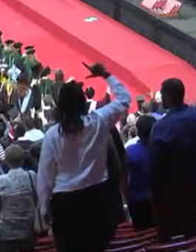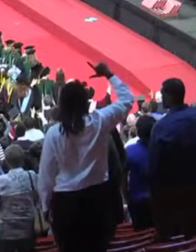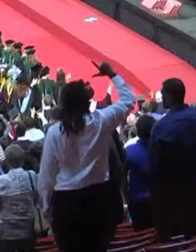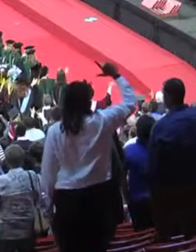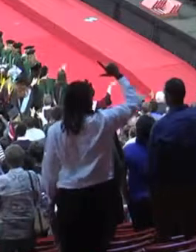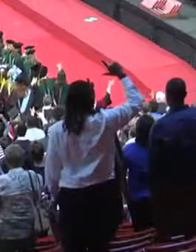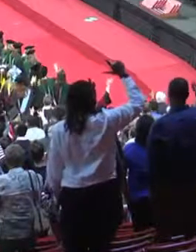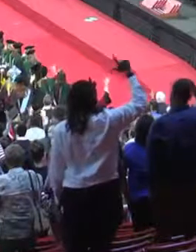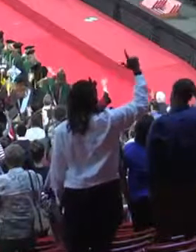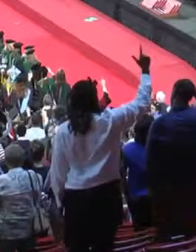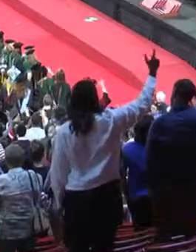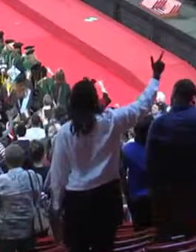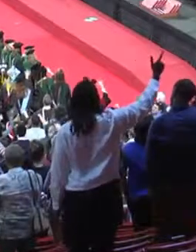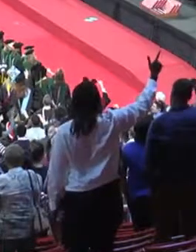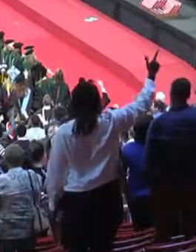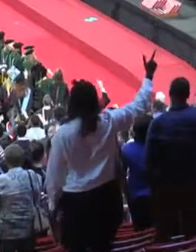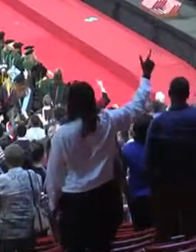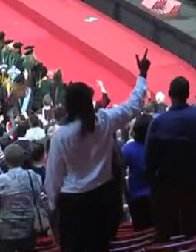high.